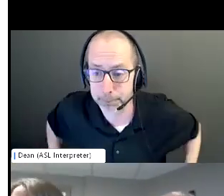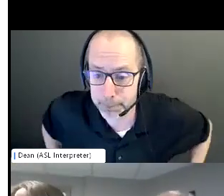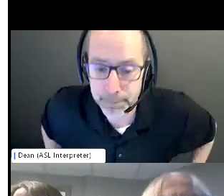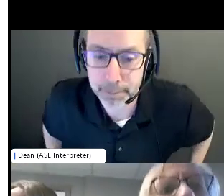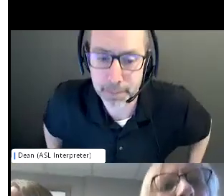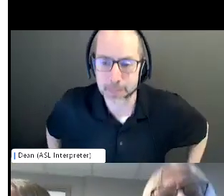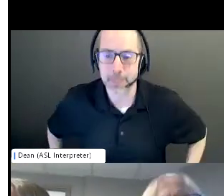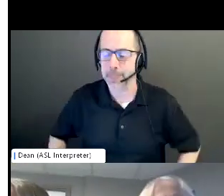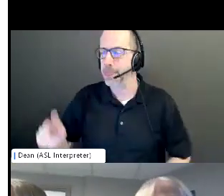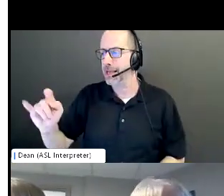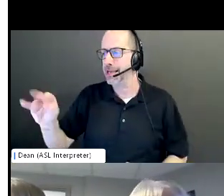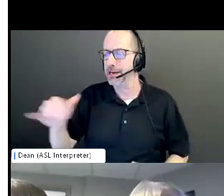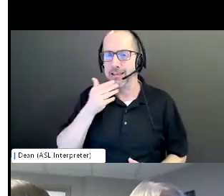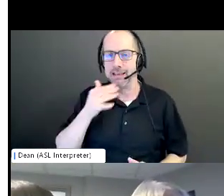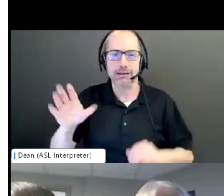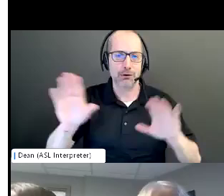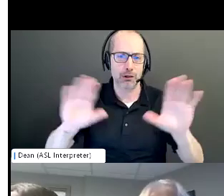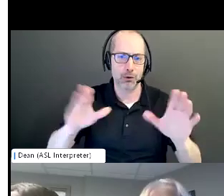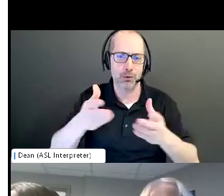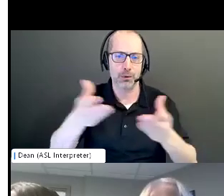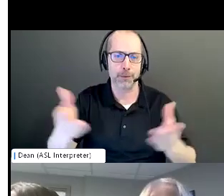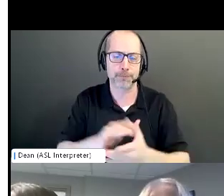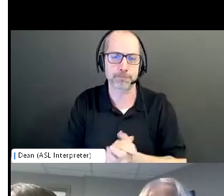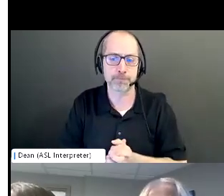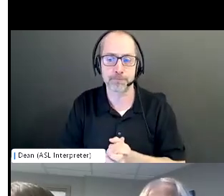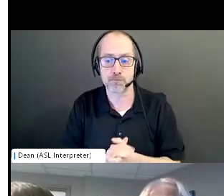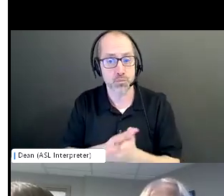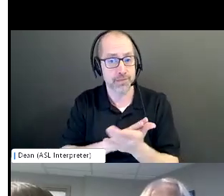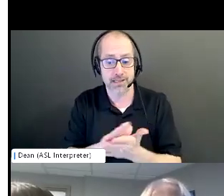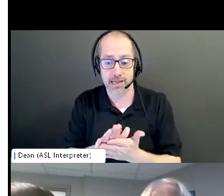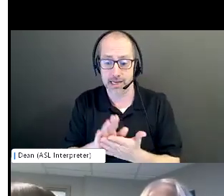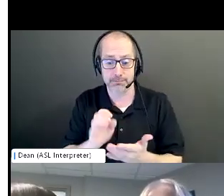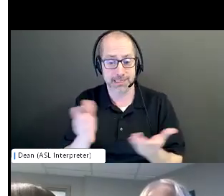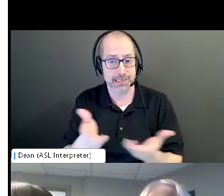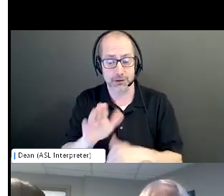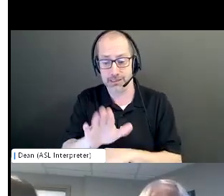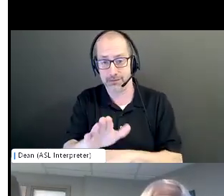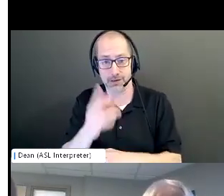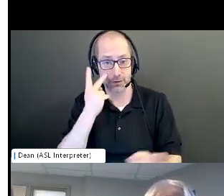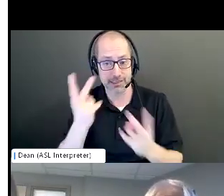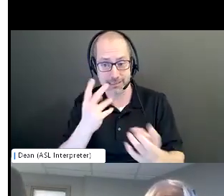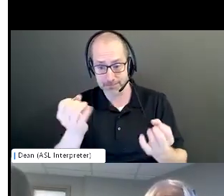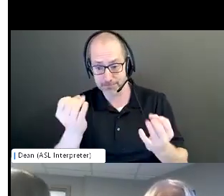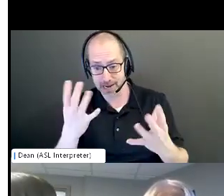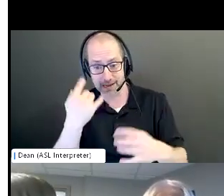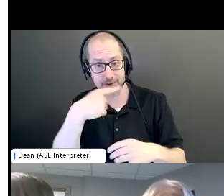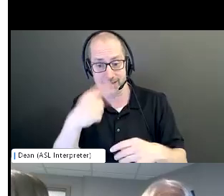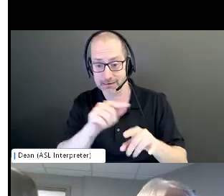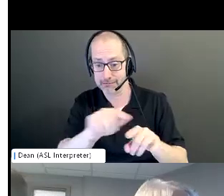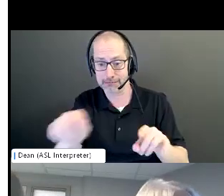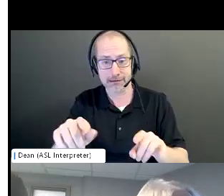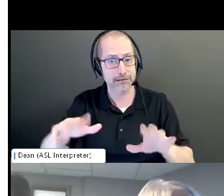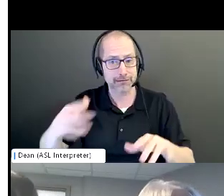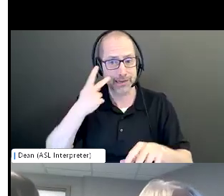Thank you, Kimberly, and hi, everyone. It's good to be here this afternoon and to see a lot of faces that I probably haven't seen for a little